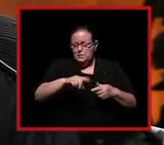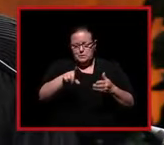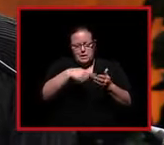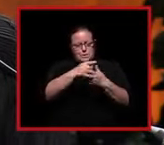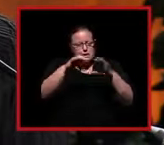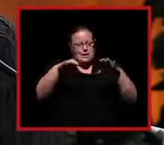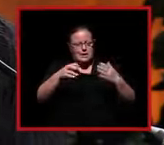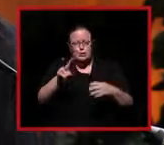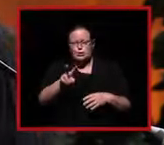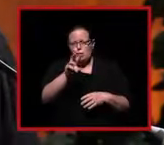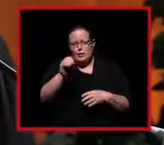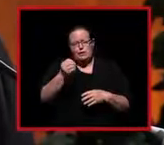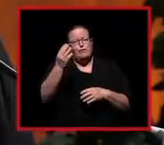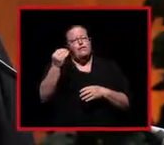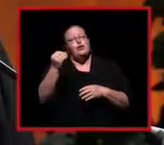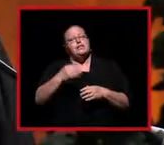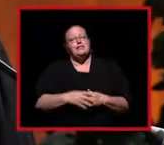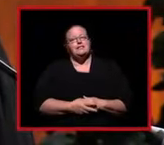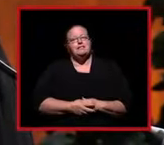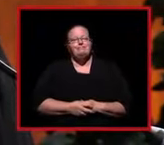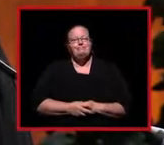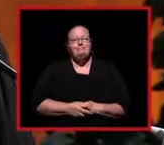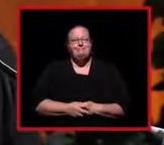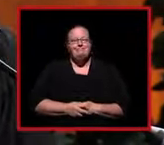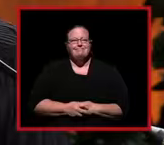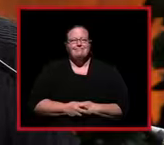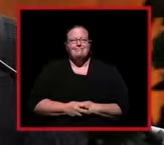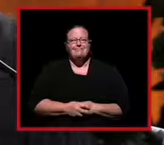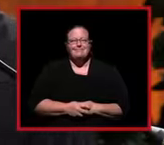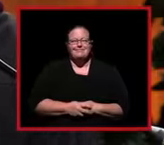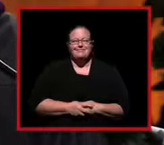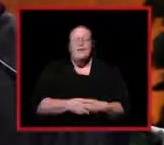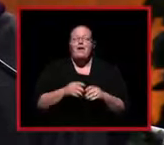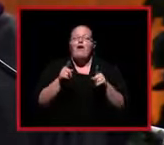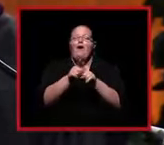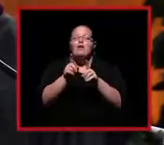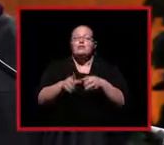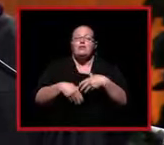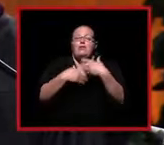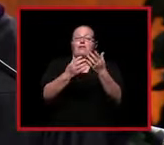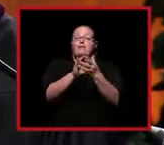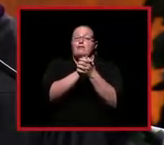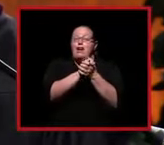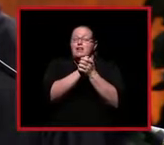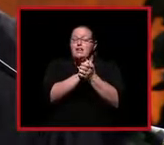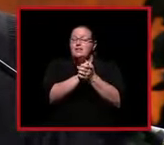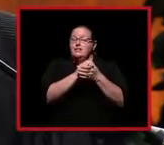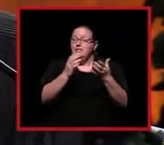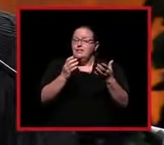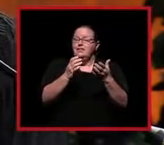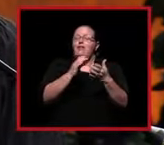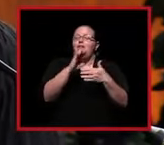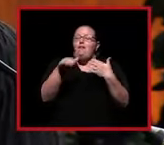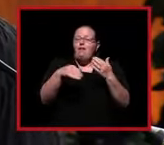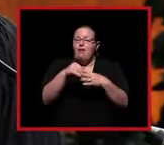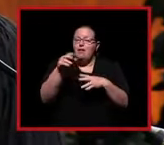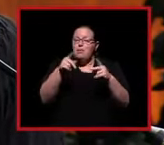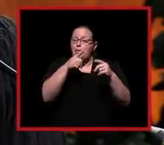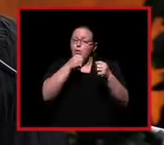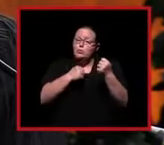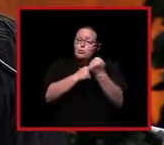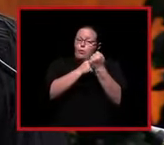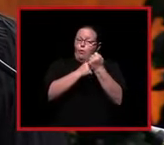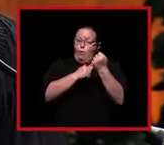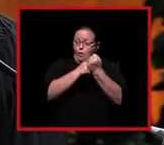class of 2014. Let me also extend congratulations to all those who